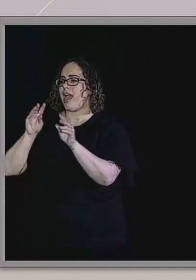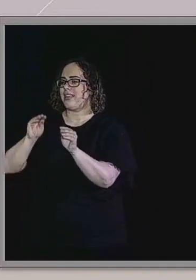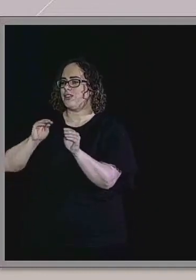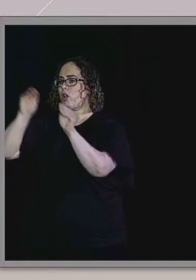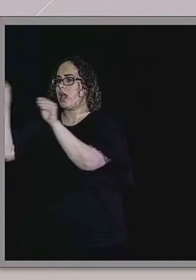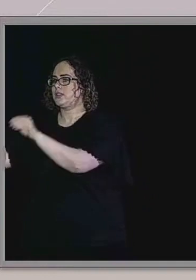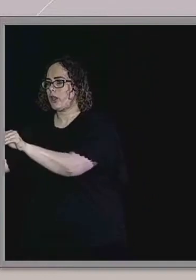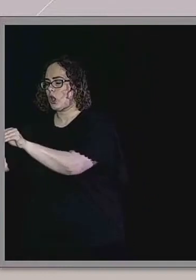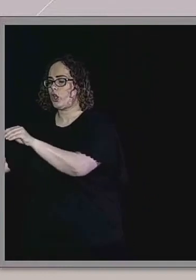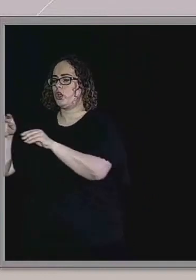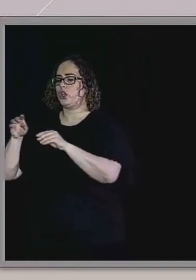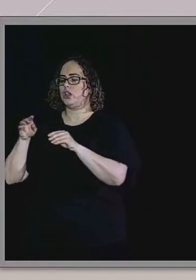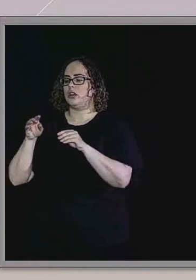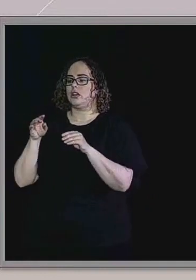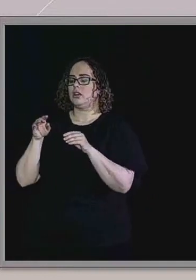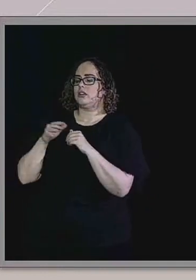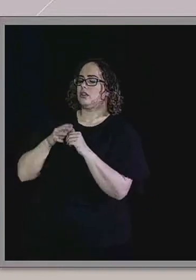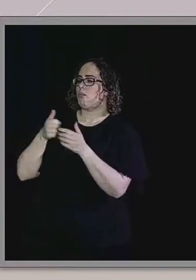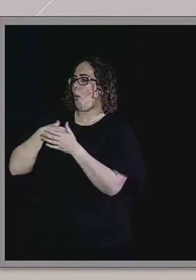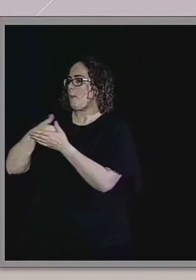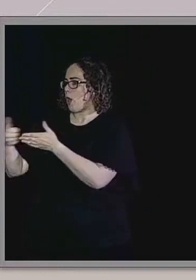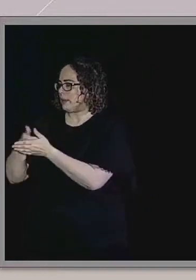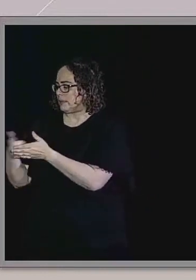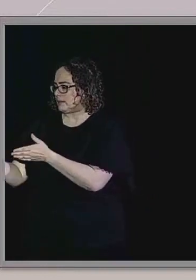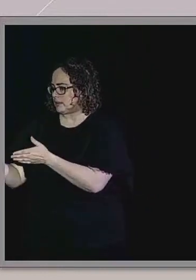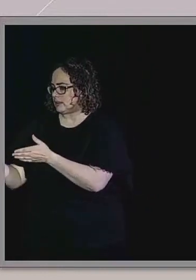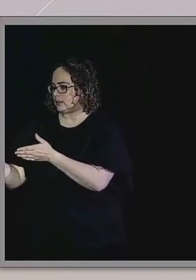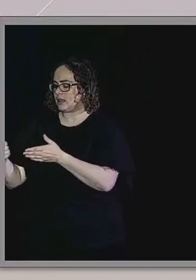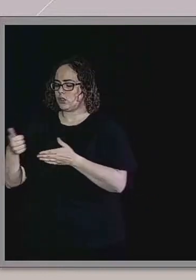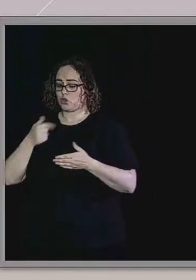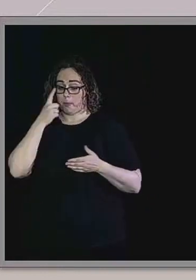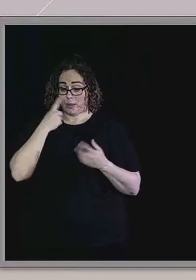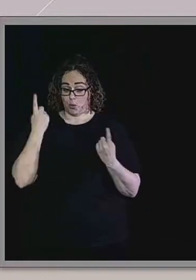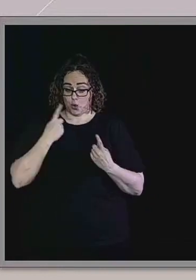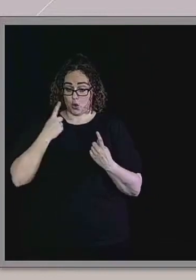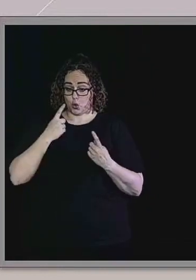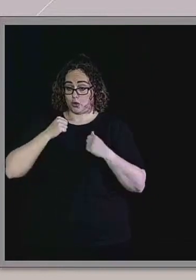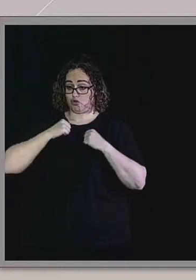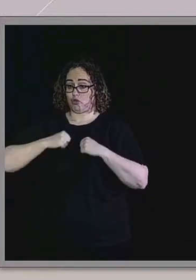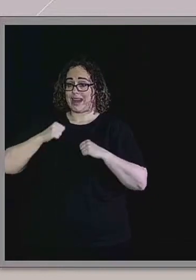well by sticking with a apprenticeship or traineeship and not being